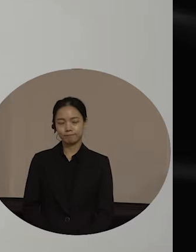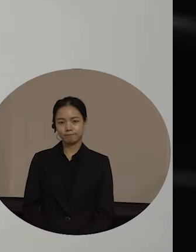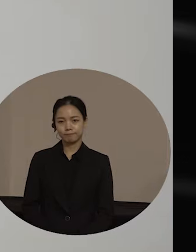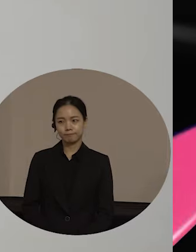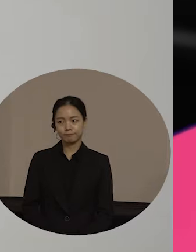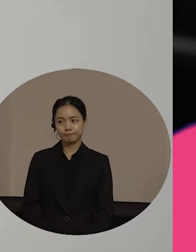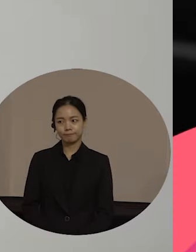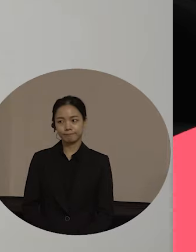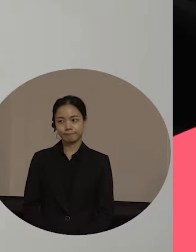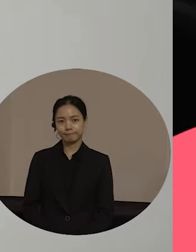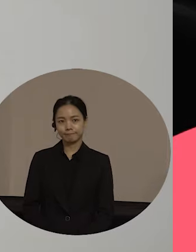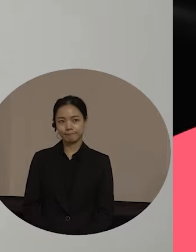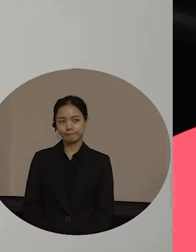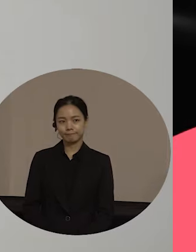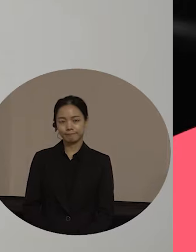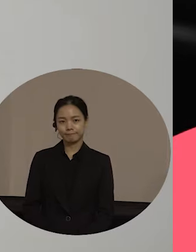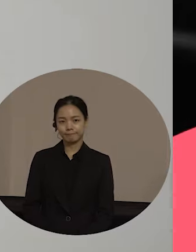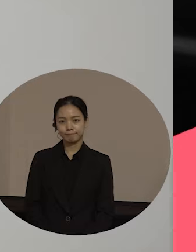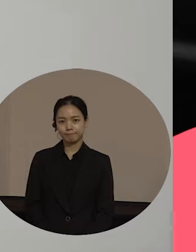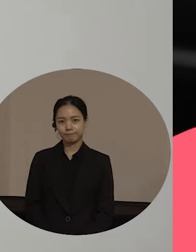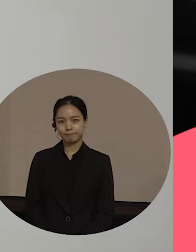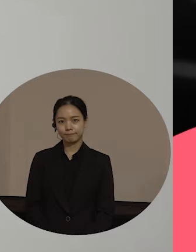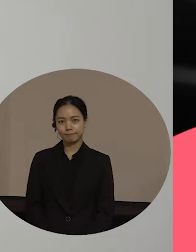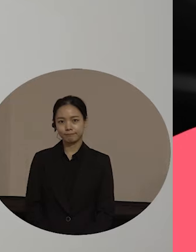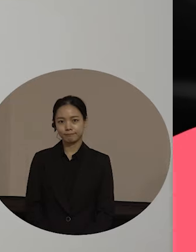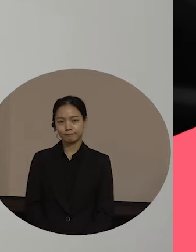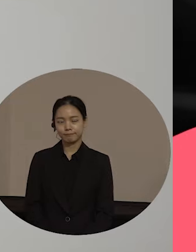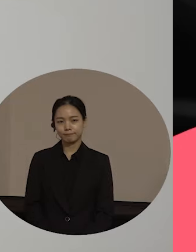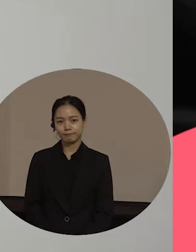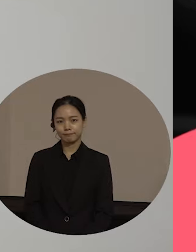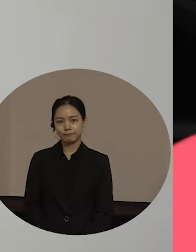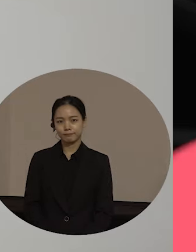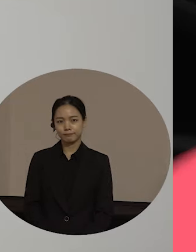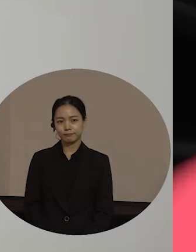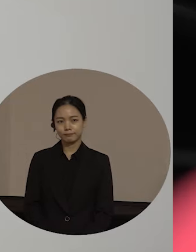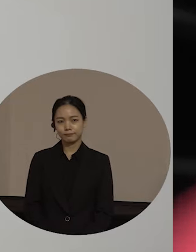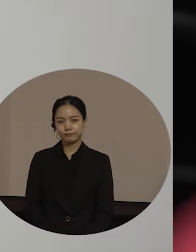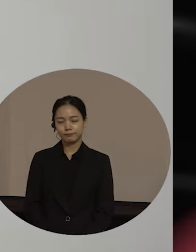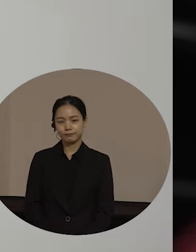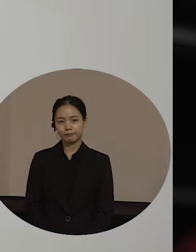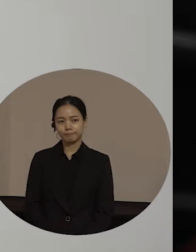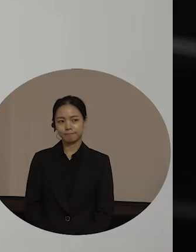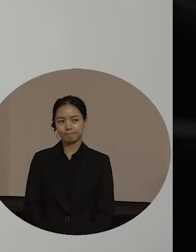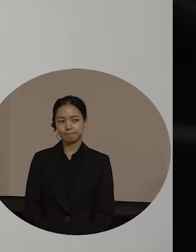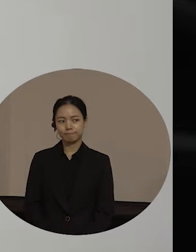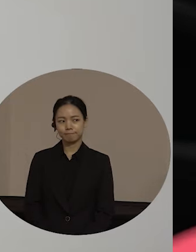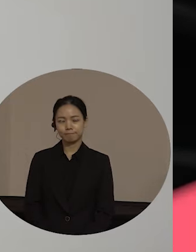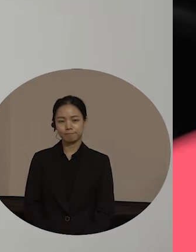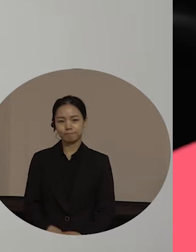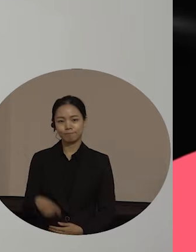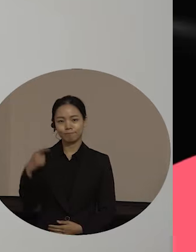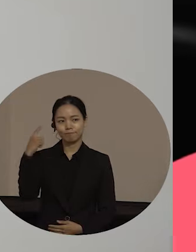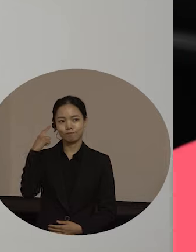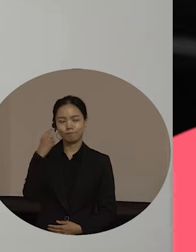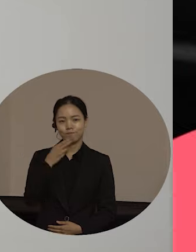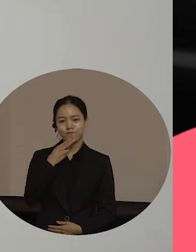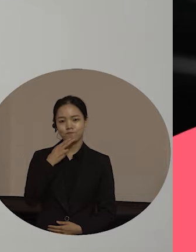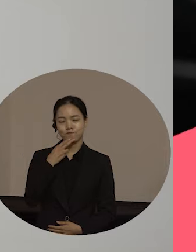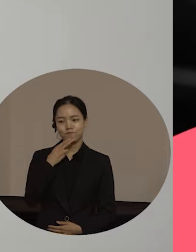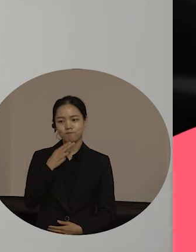municipalities do put a lot of money also to culture and arts education, and we also have a